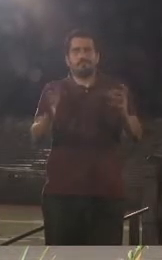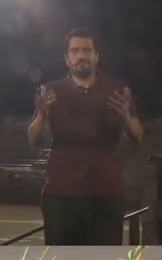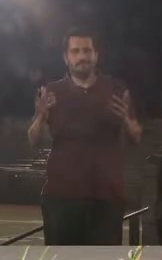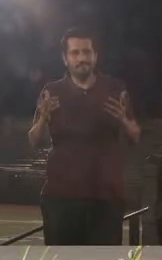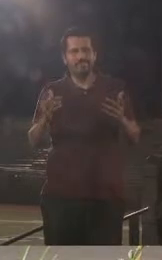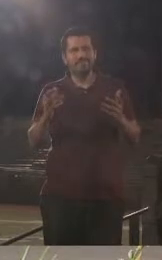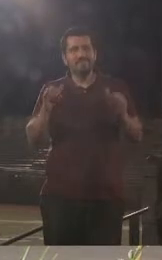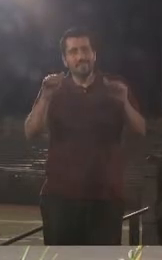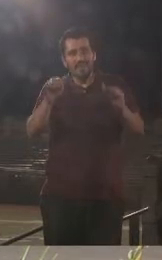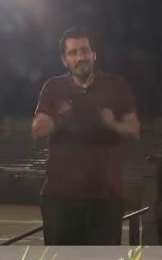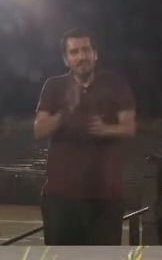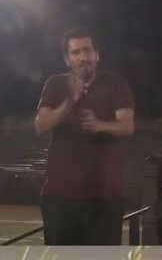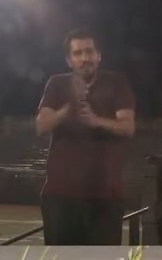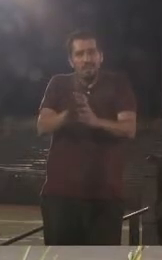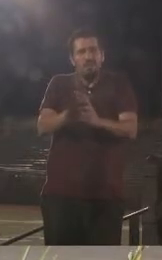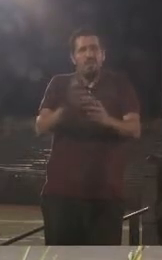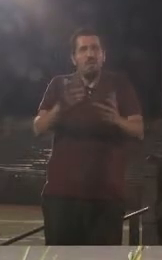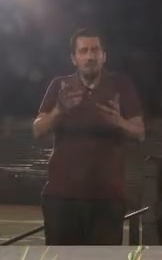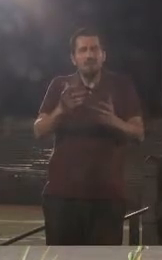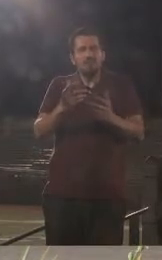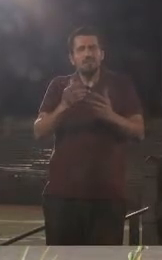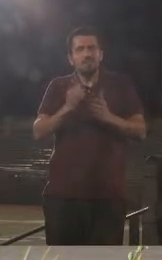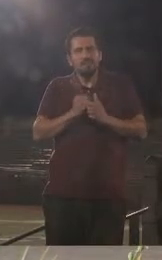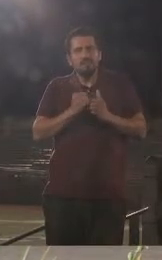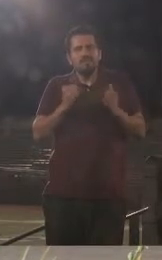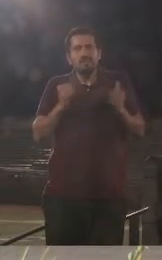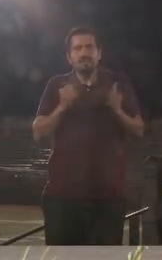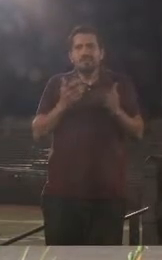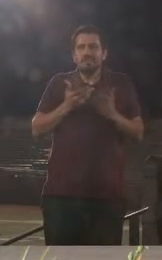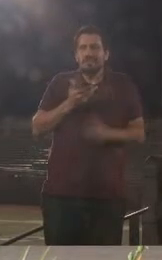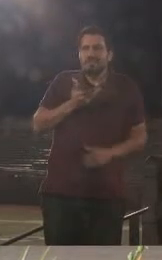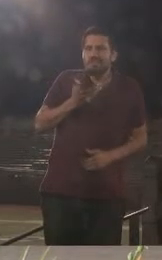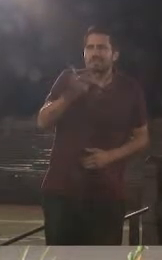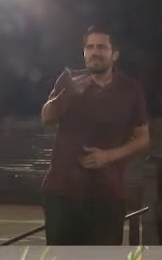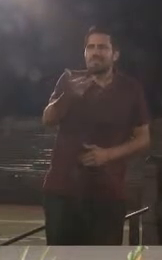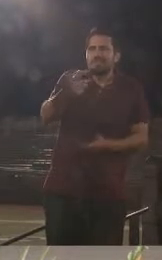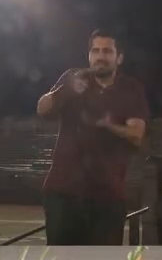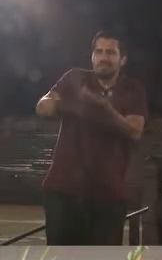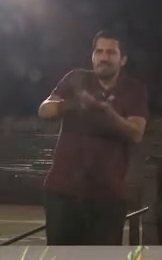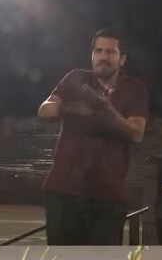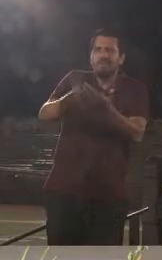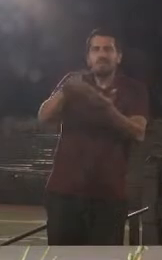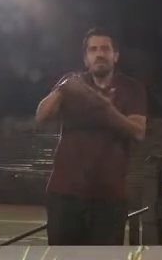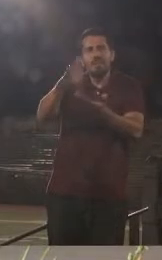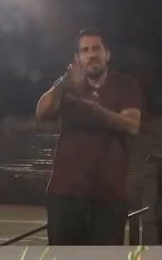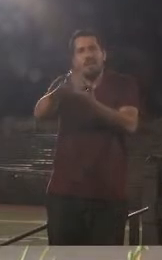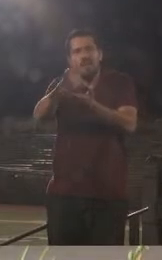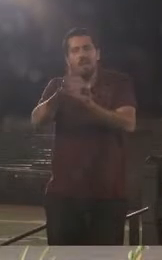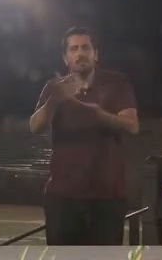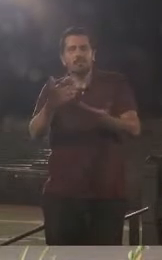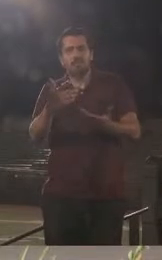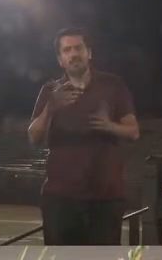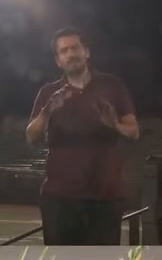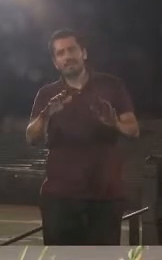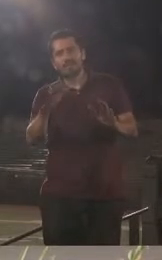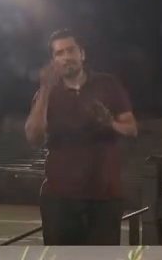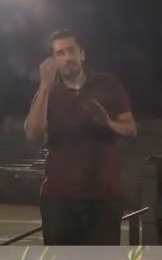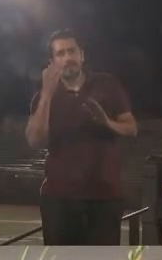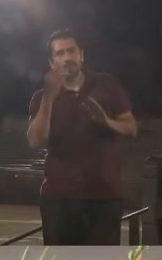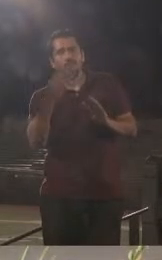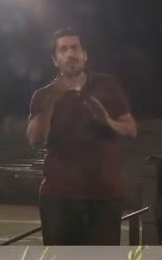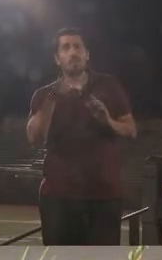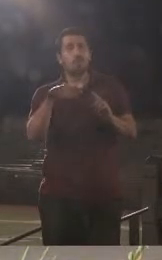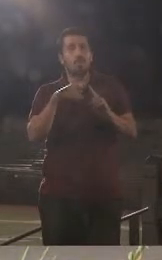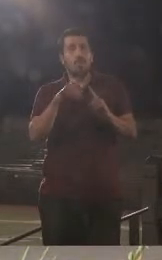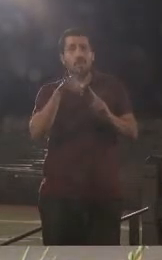And it can be difficult to openly discuss the struggles or seek help, but I just want to let you guys know that even when